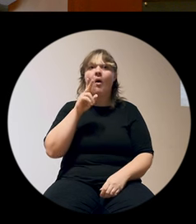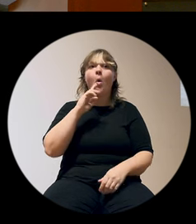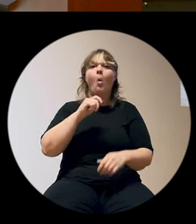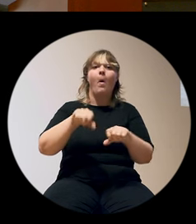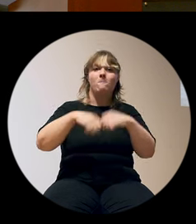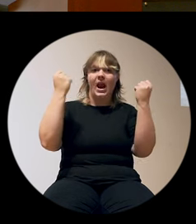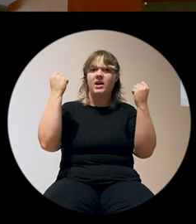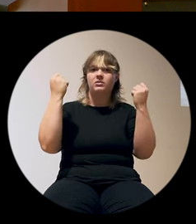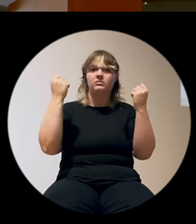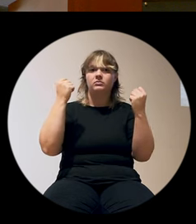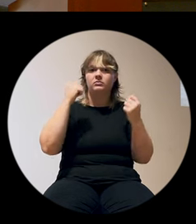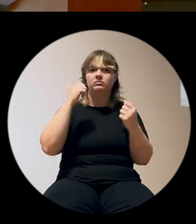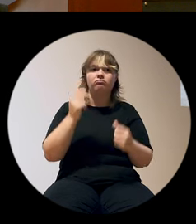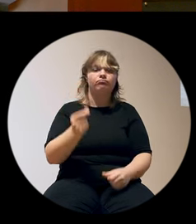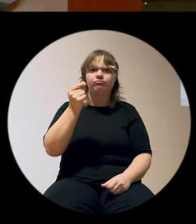impact.